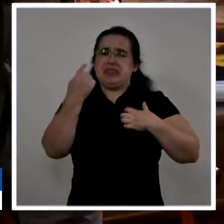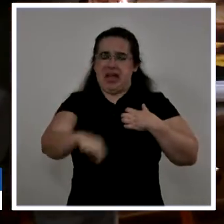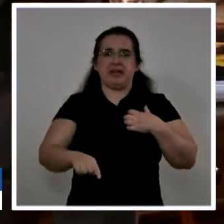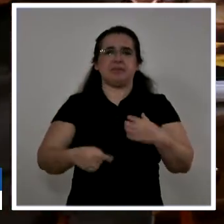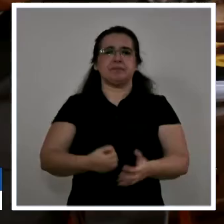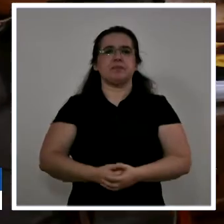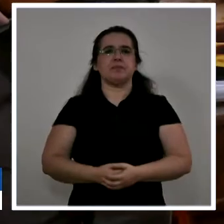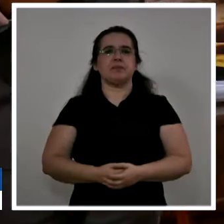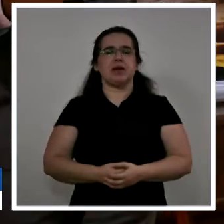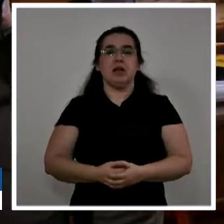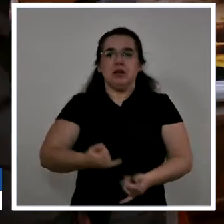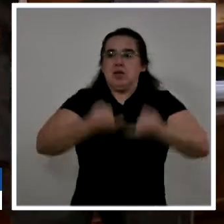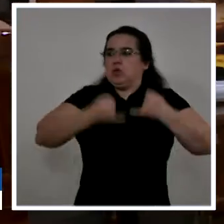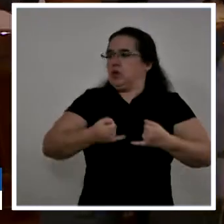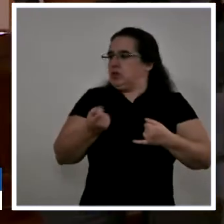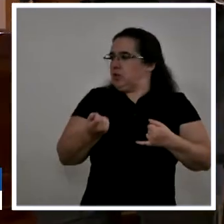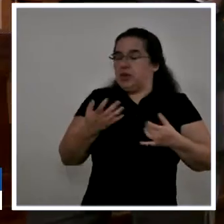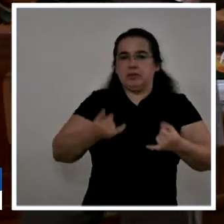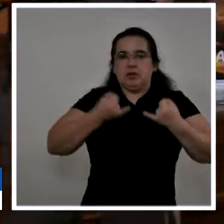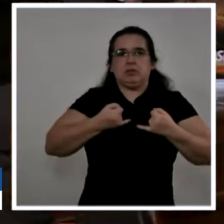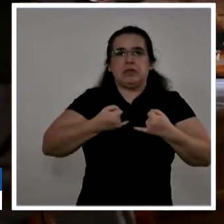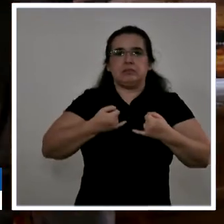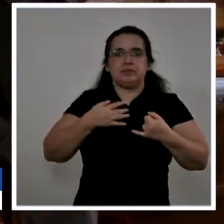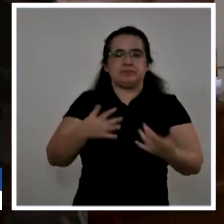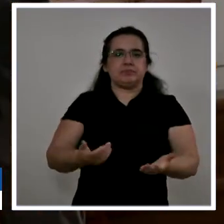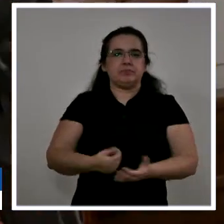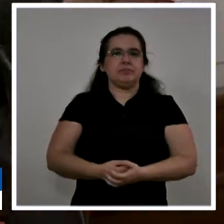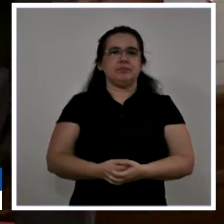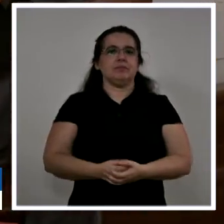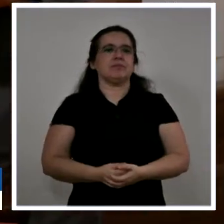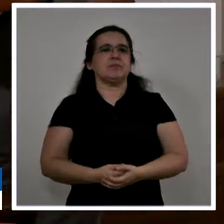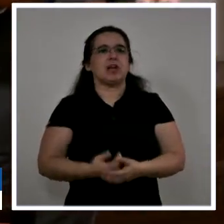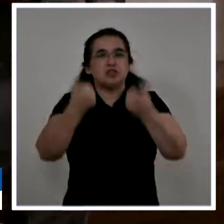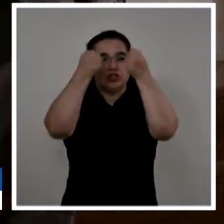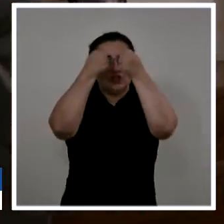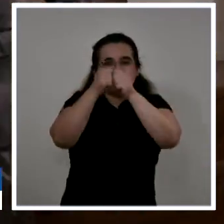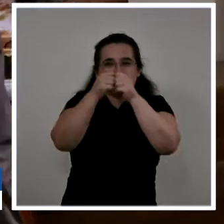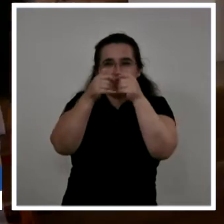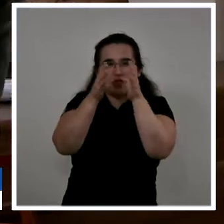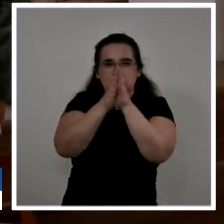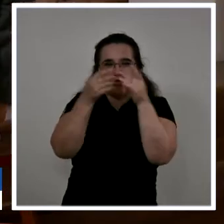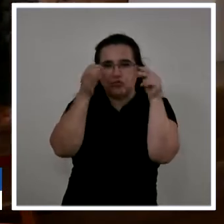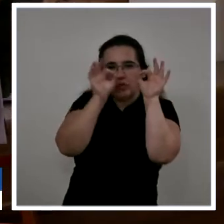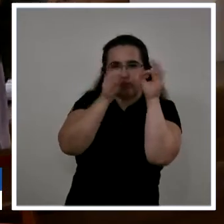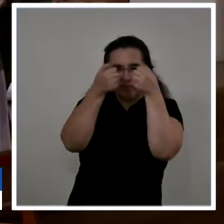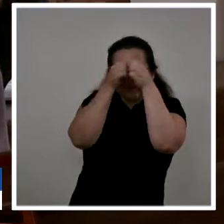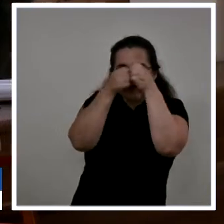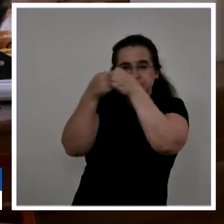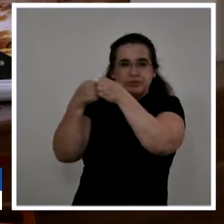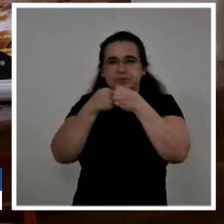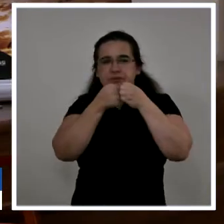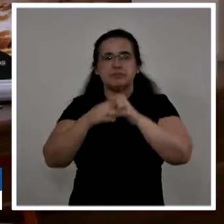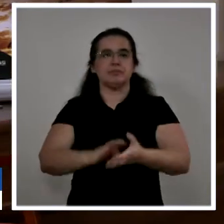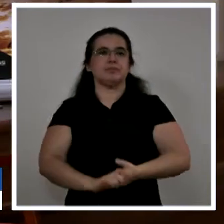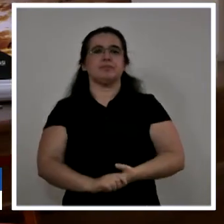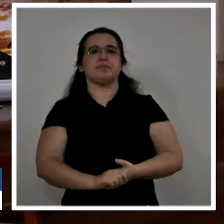get startled easily. Assustam-se com pouca coisa, qualquer coisa. You run to the corner of the cage a lot. Escondem-se por todo lado. So you want to